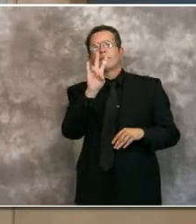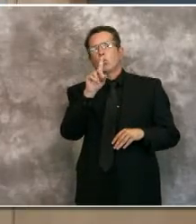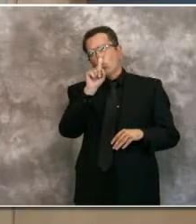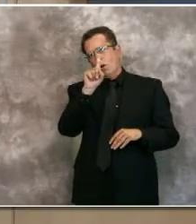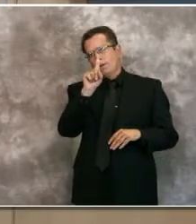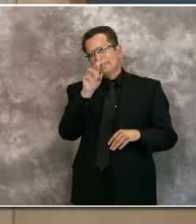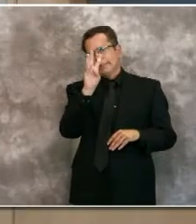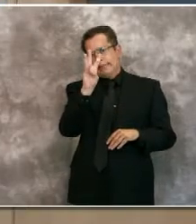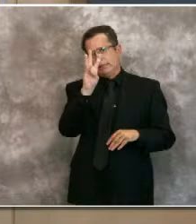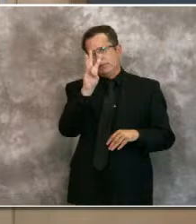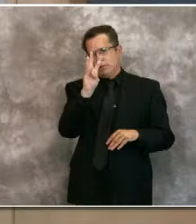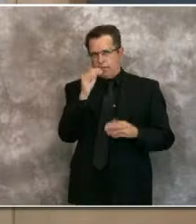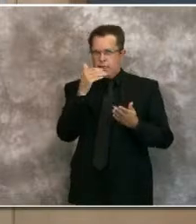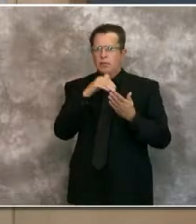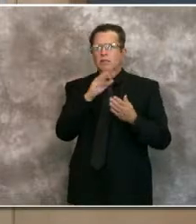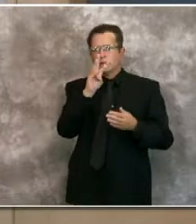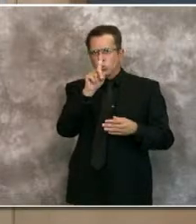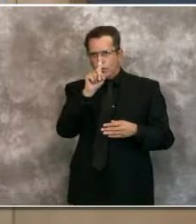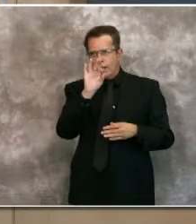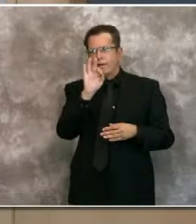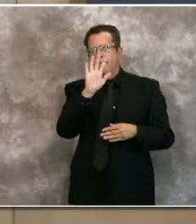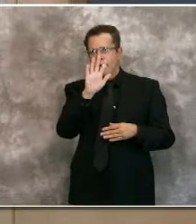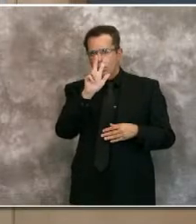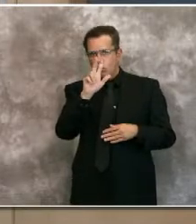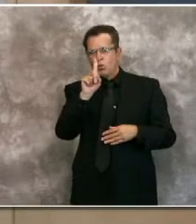619-531-4716. That's